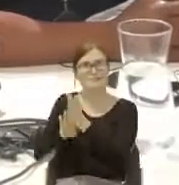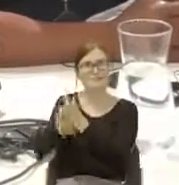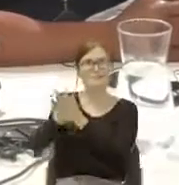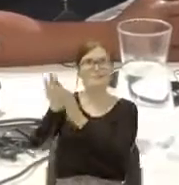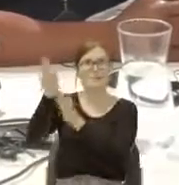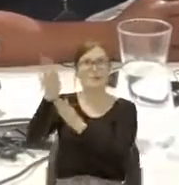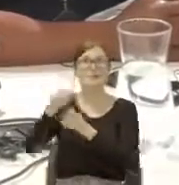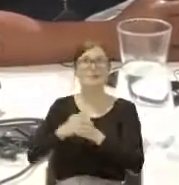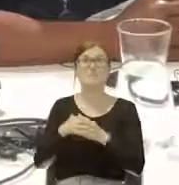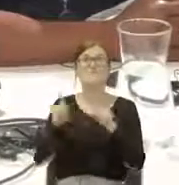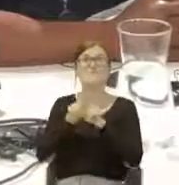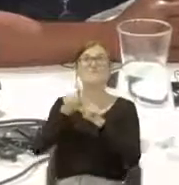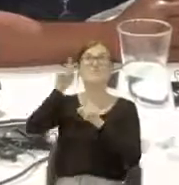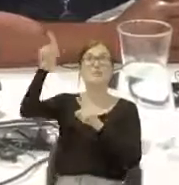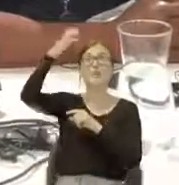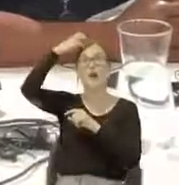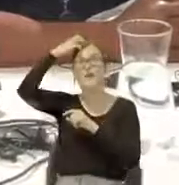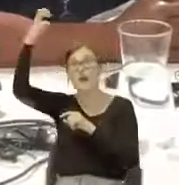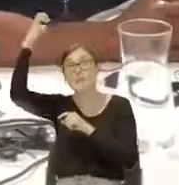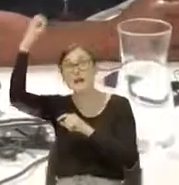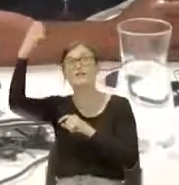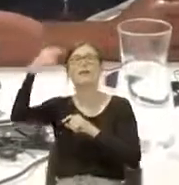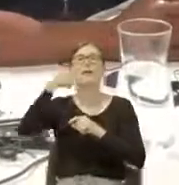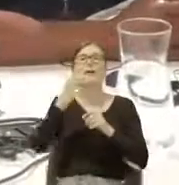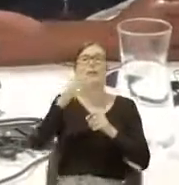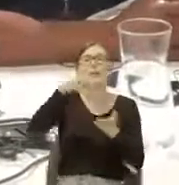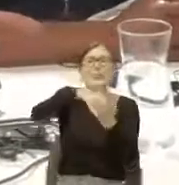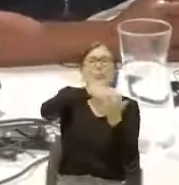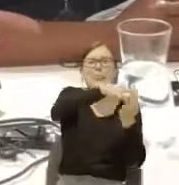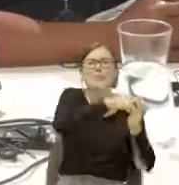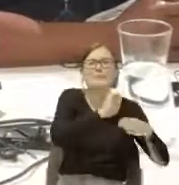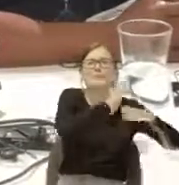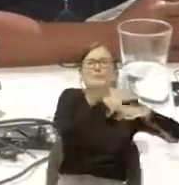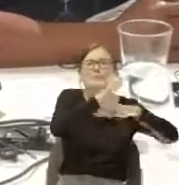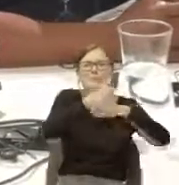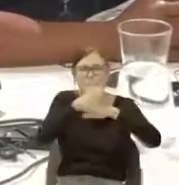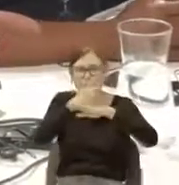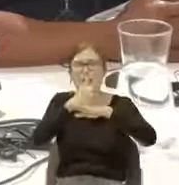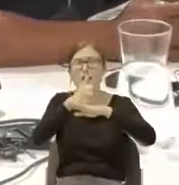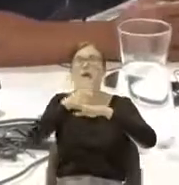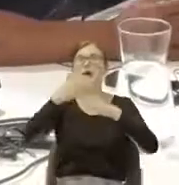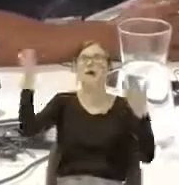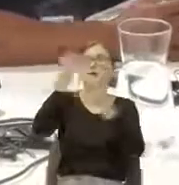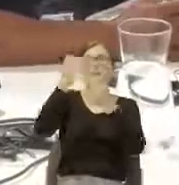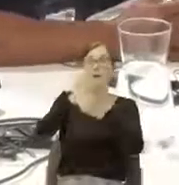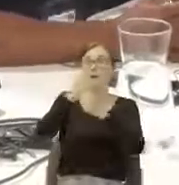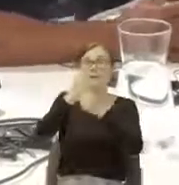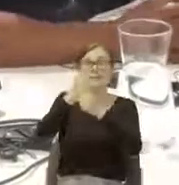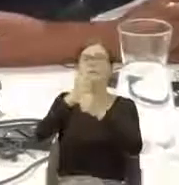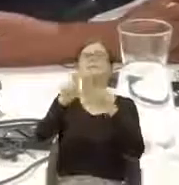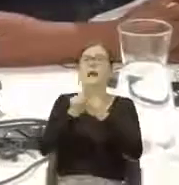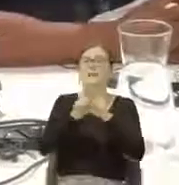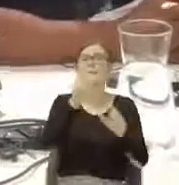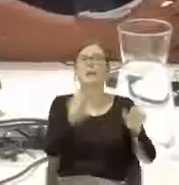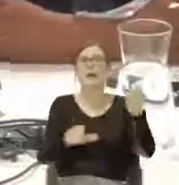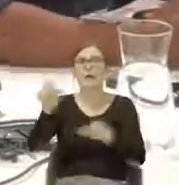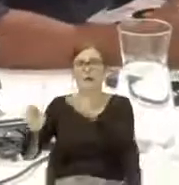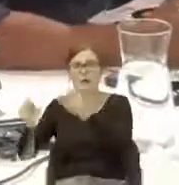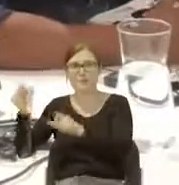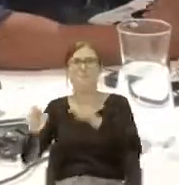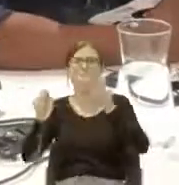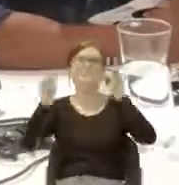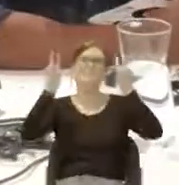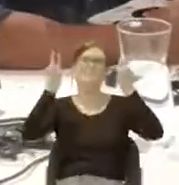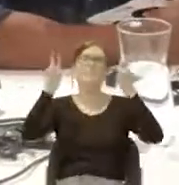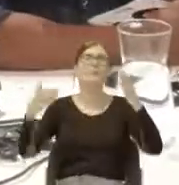different generation of public policies that deliver the change we need. We also see ourselves as partners in